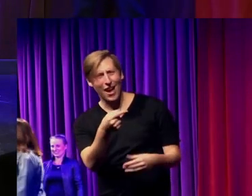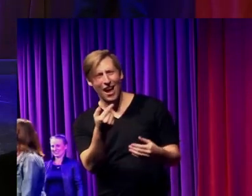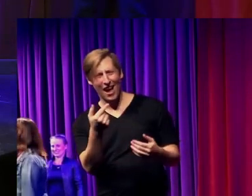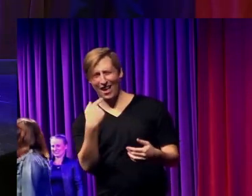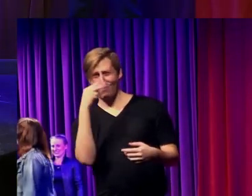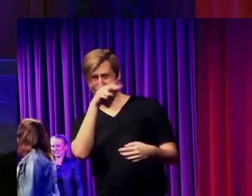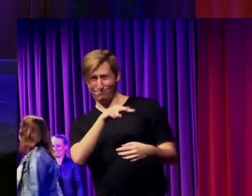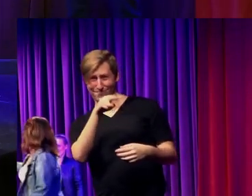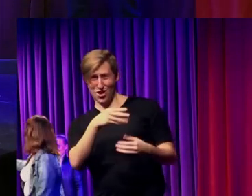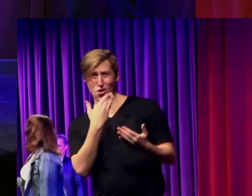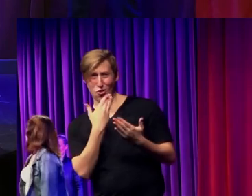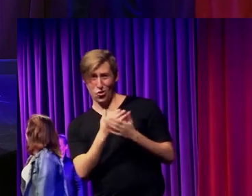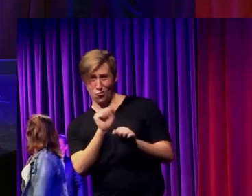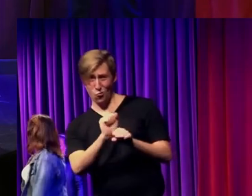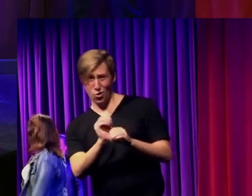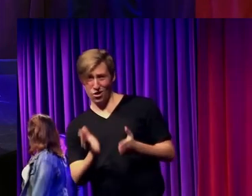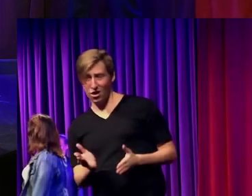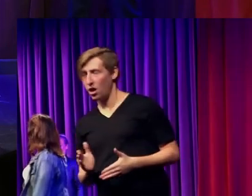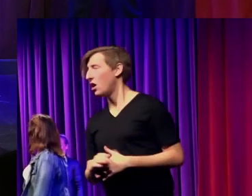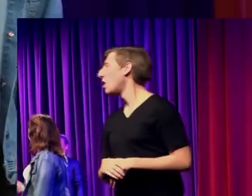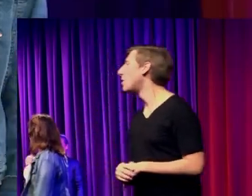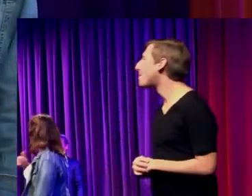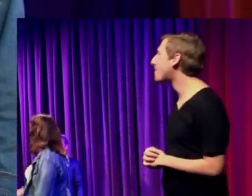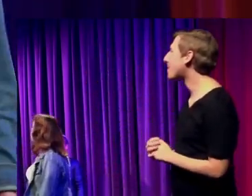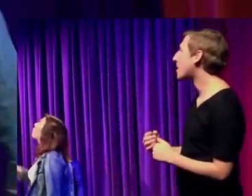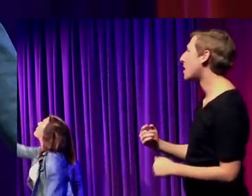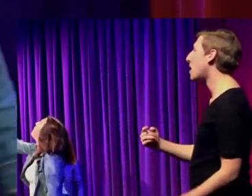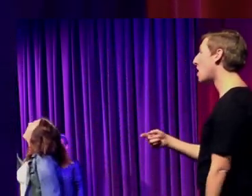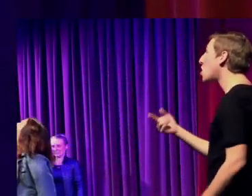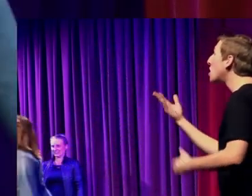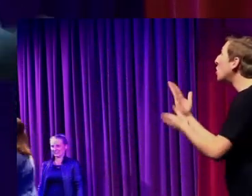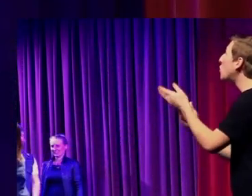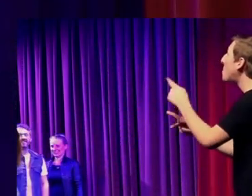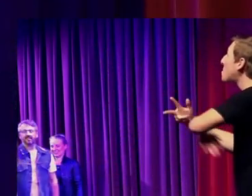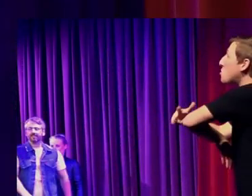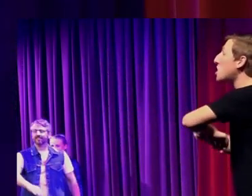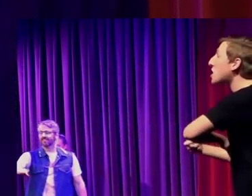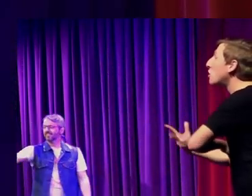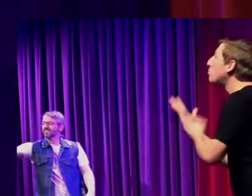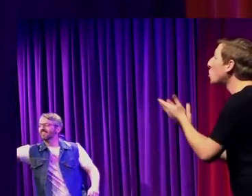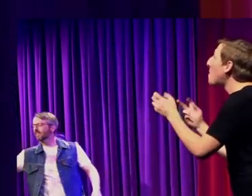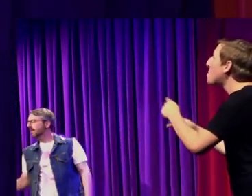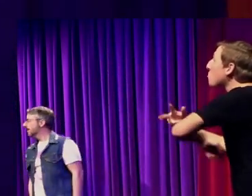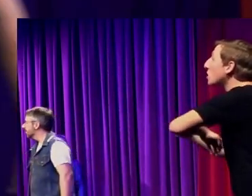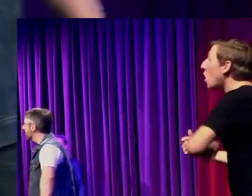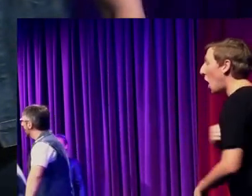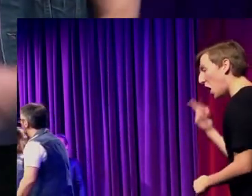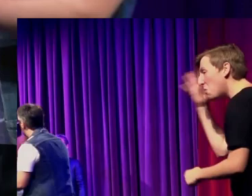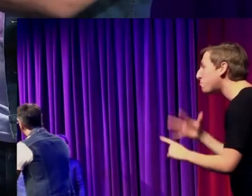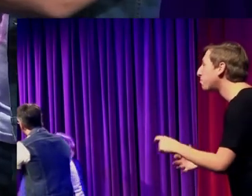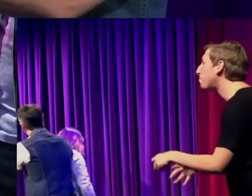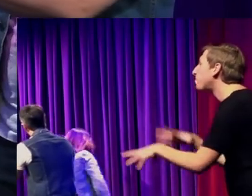I know that sometimes people think they can walk out of here with a box of Laura bars. You know what I'm going to do? You get back here! You get back here!